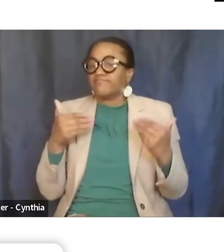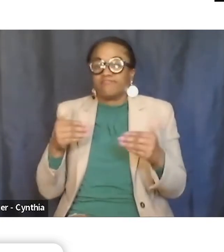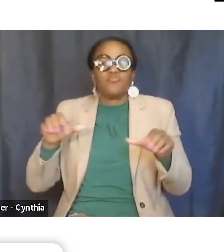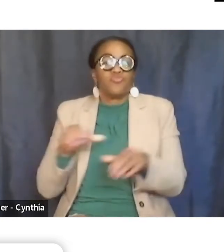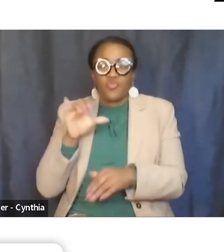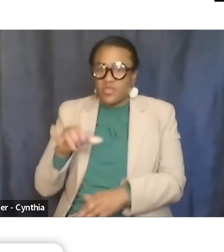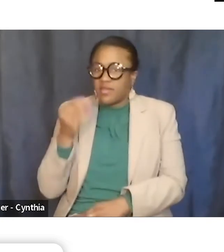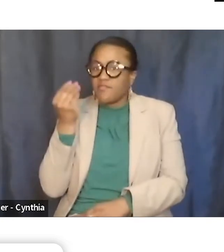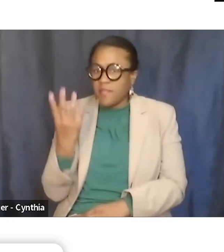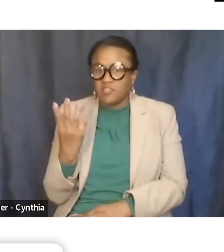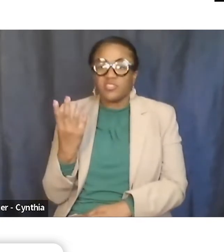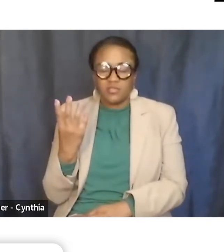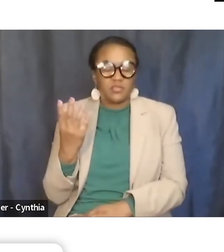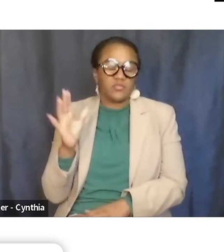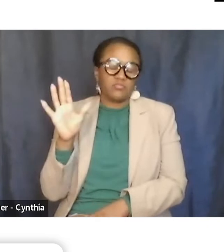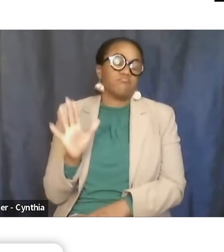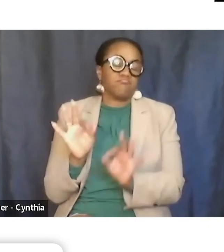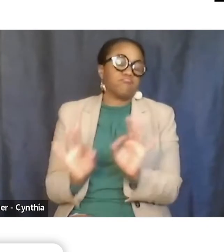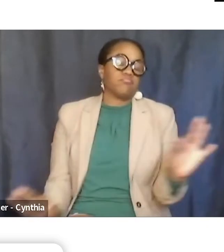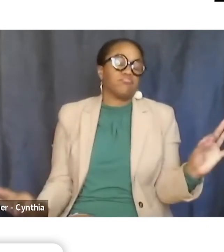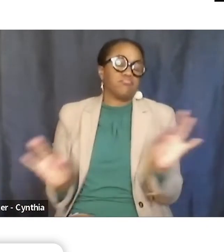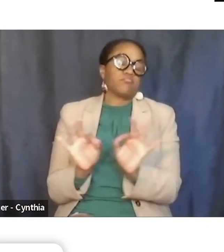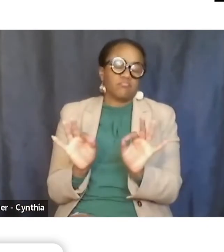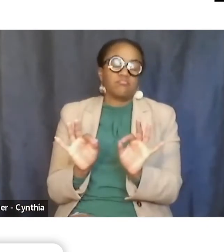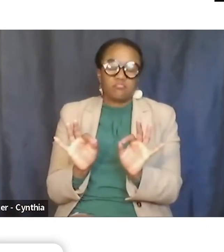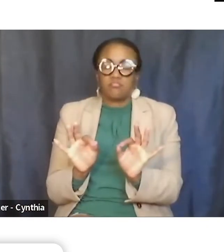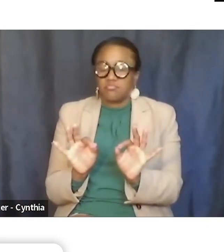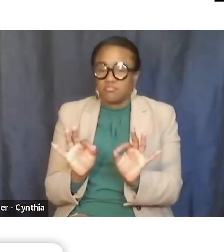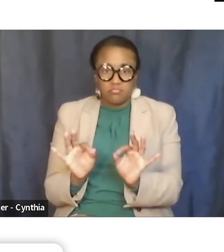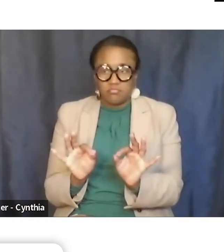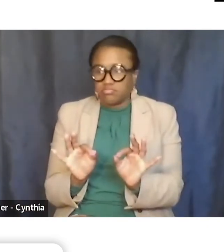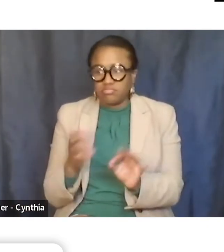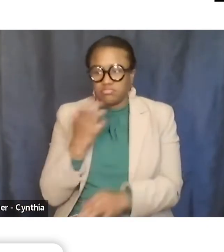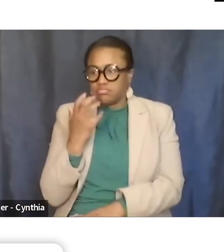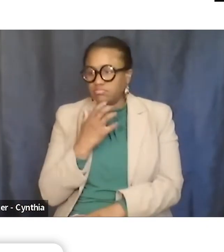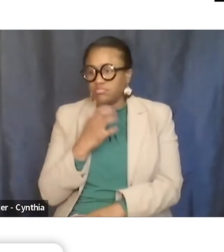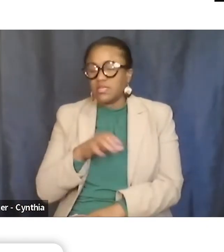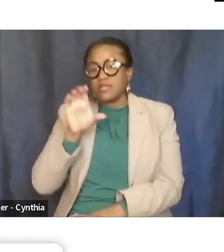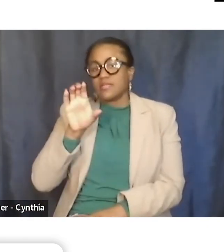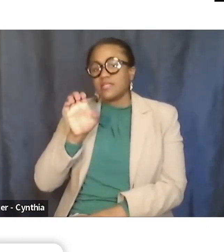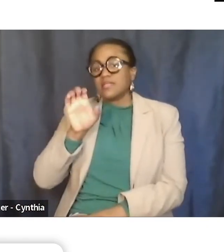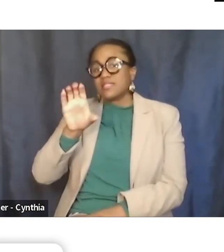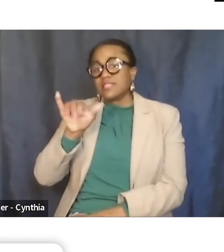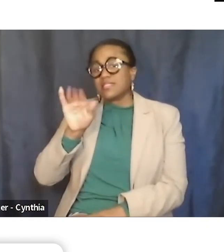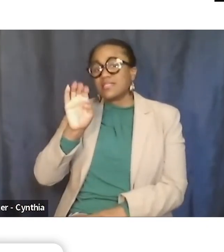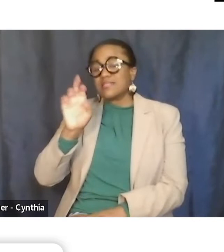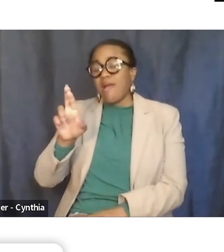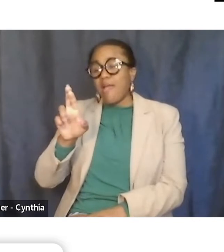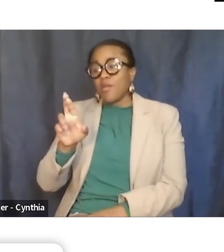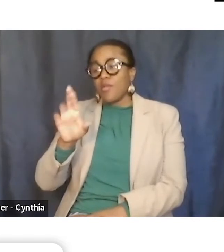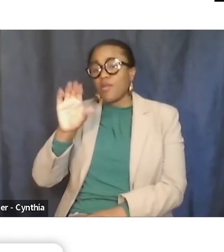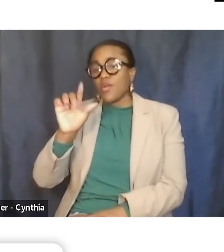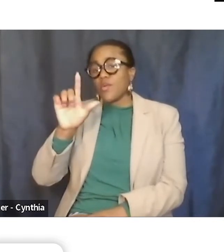is incredibly valuable to us at Cyber Collective, to be able to use this and create material.